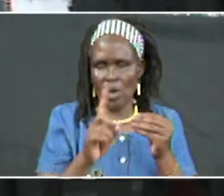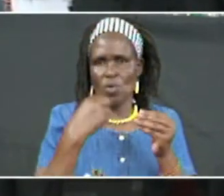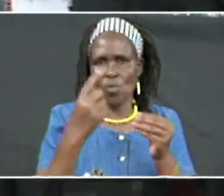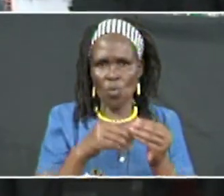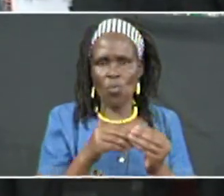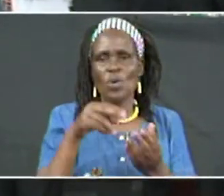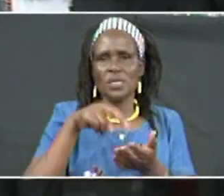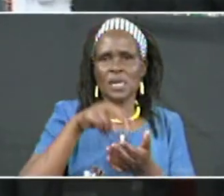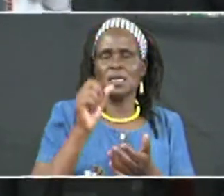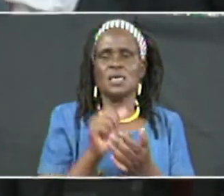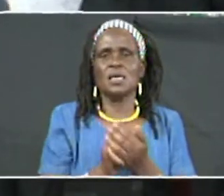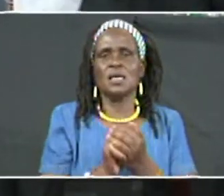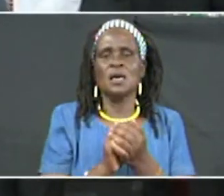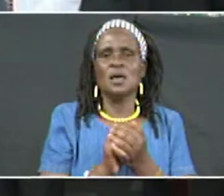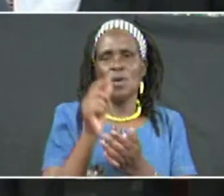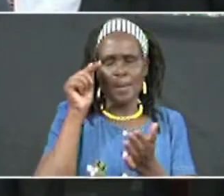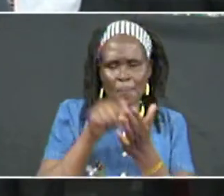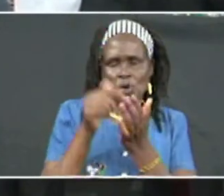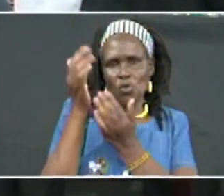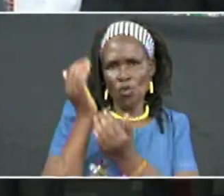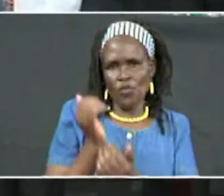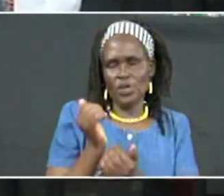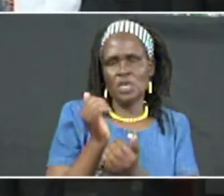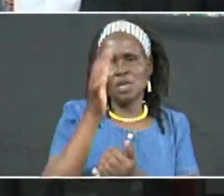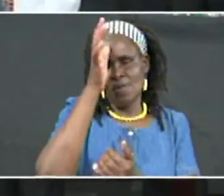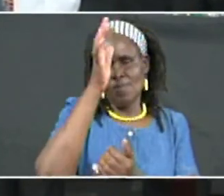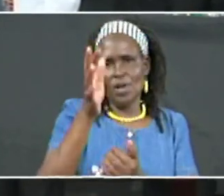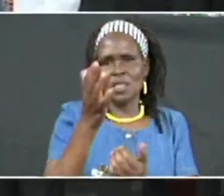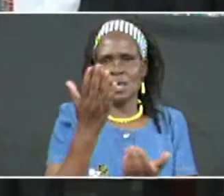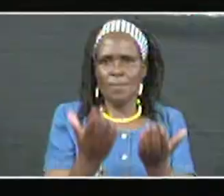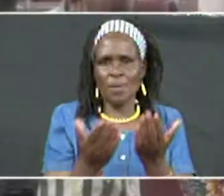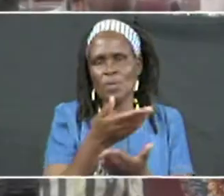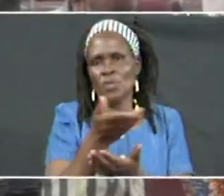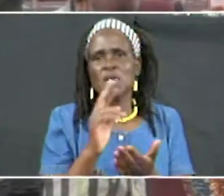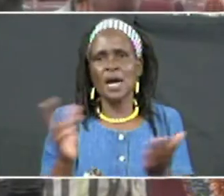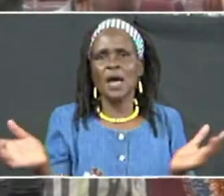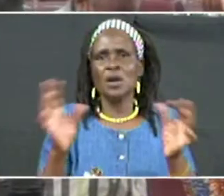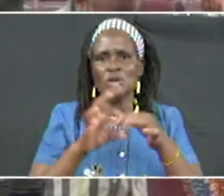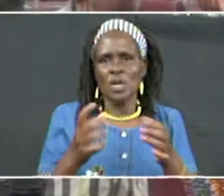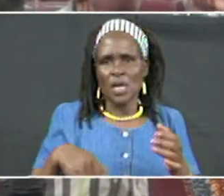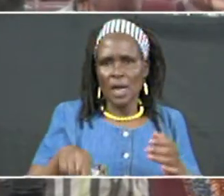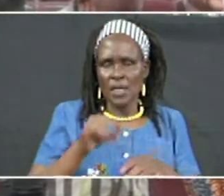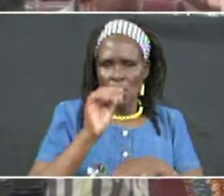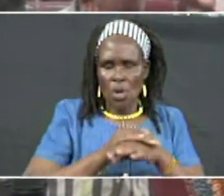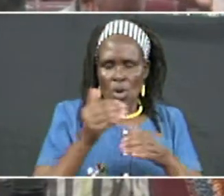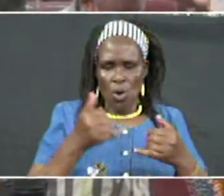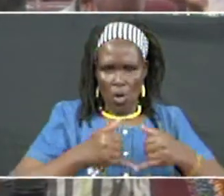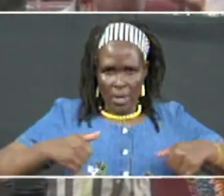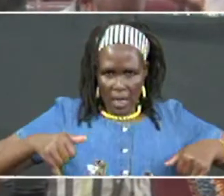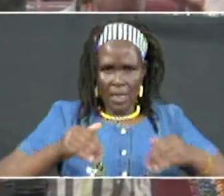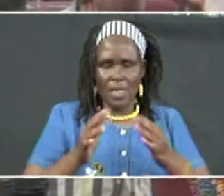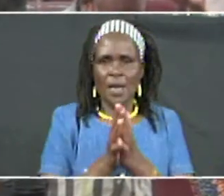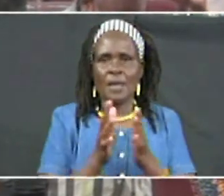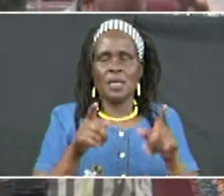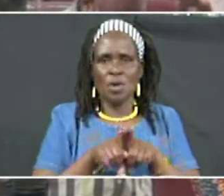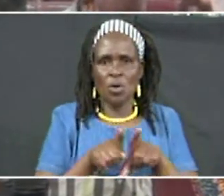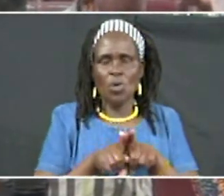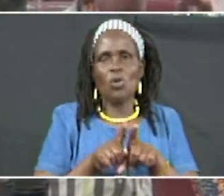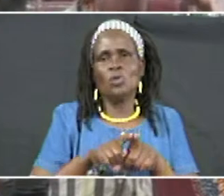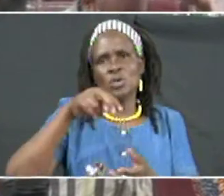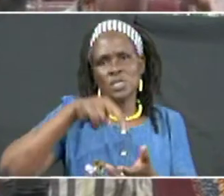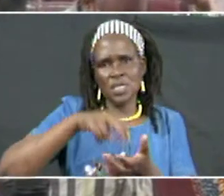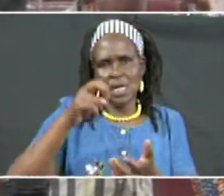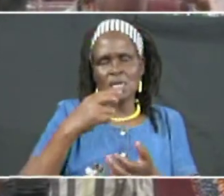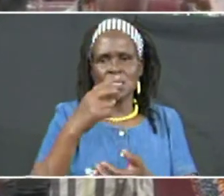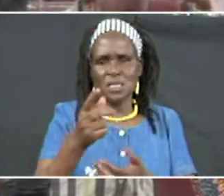point of need. Father, there may be those that are also joining us online. And they are also standing saying, Lord,